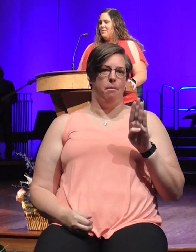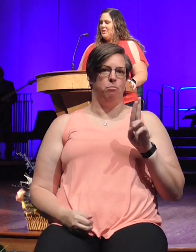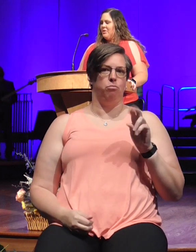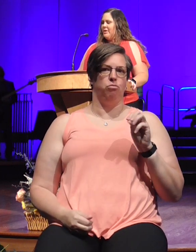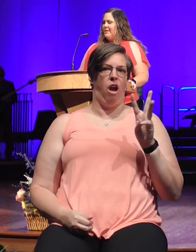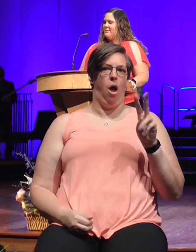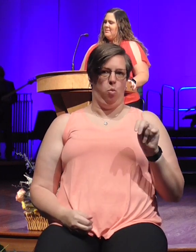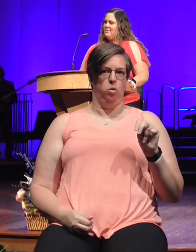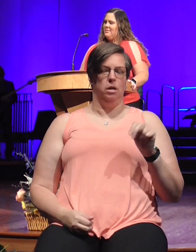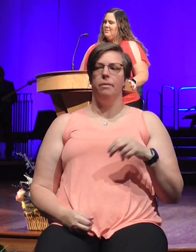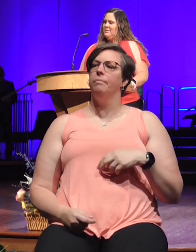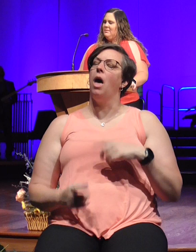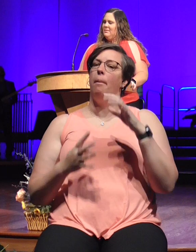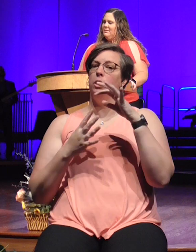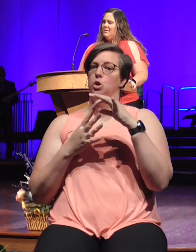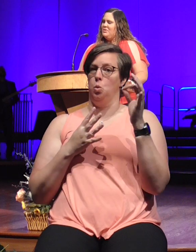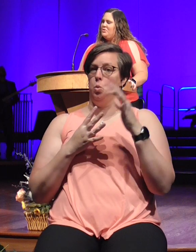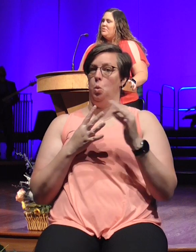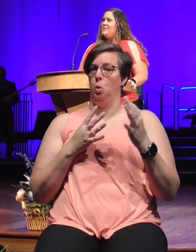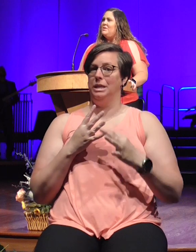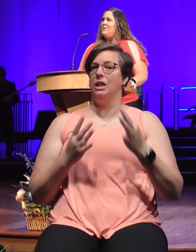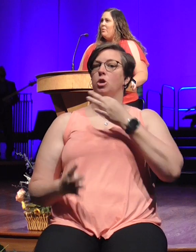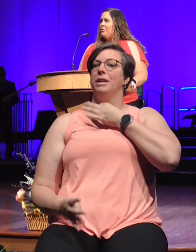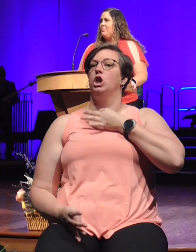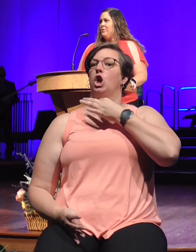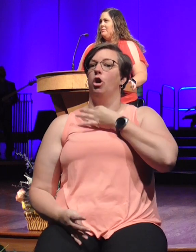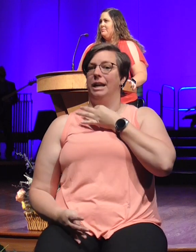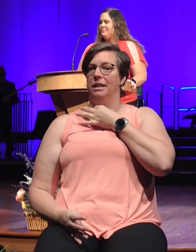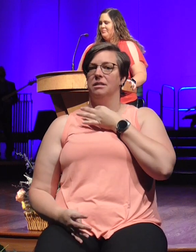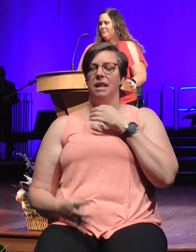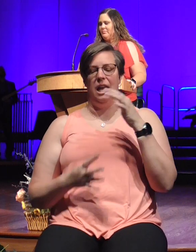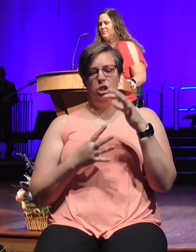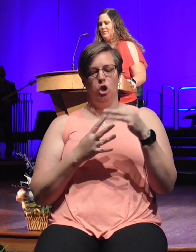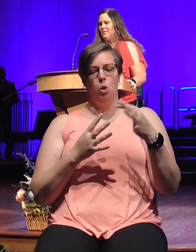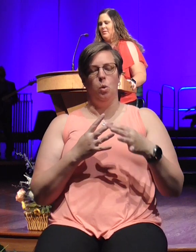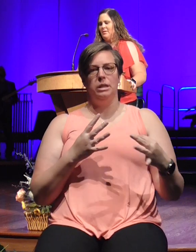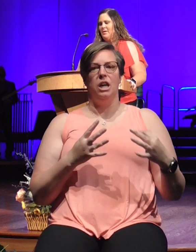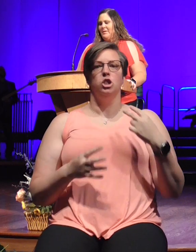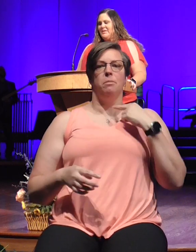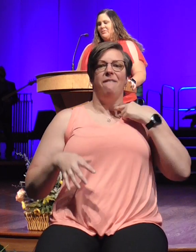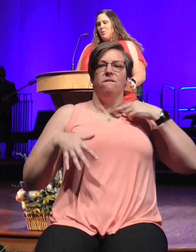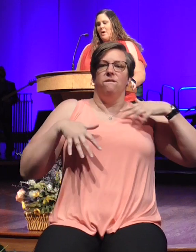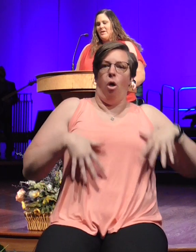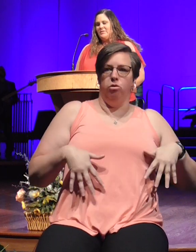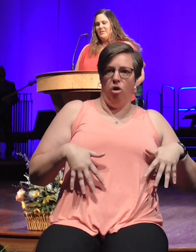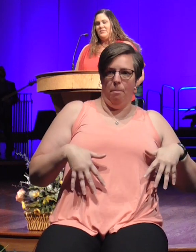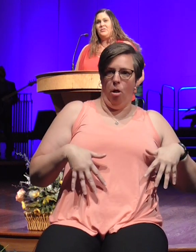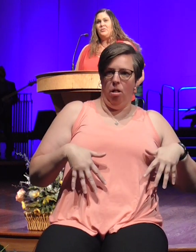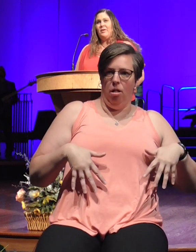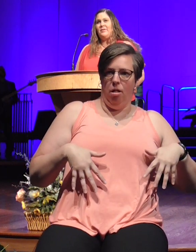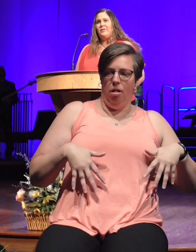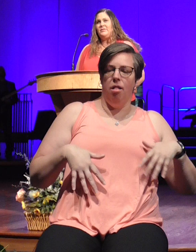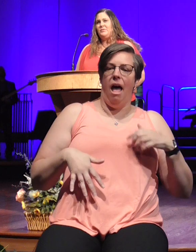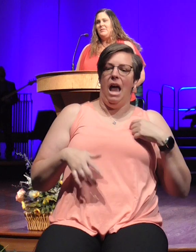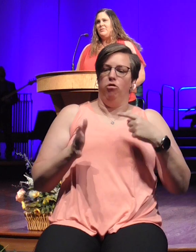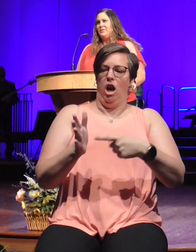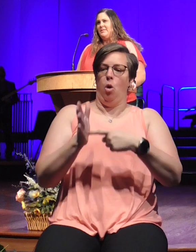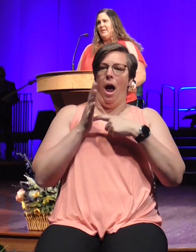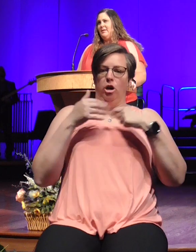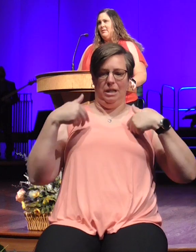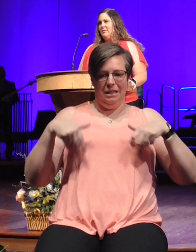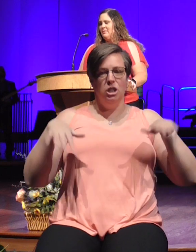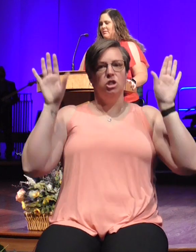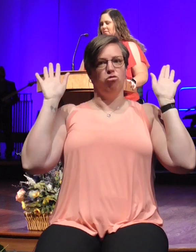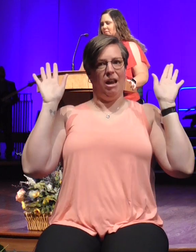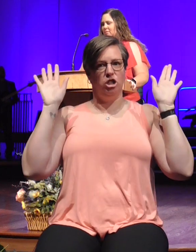choosing to be curious is choosing to be vulnerable because it requires us to surrender to